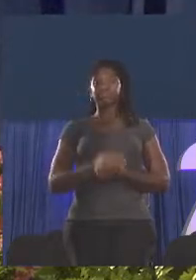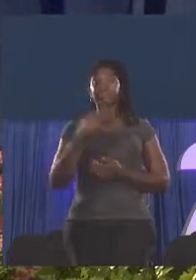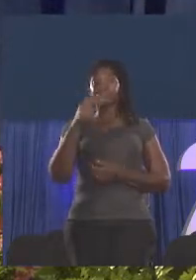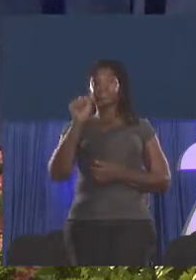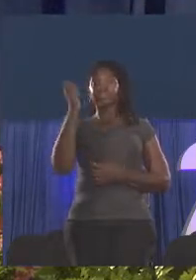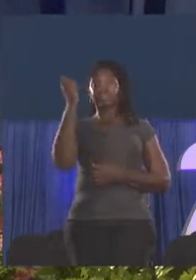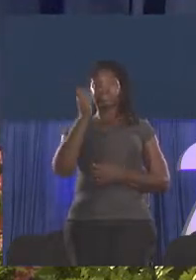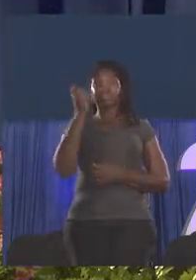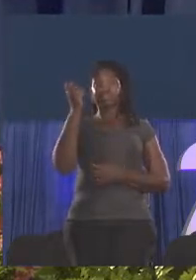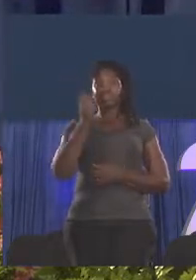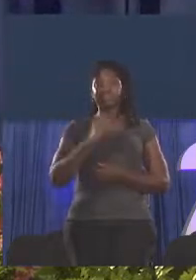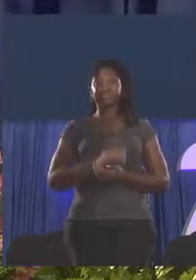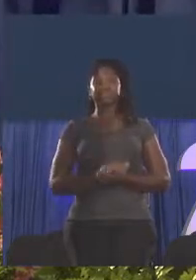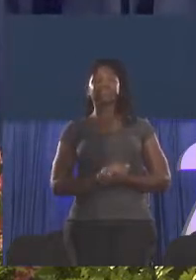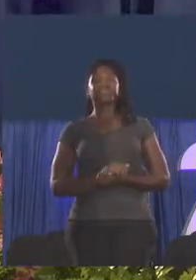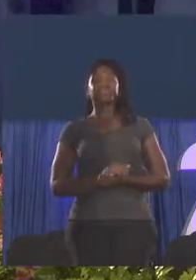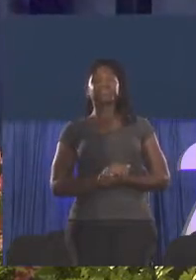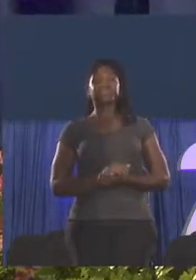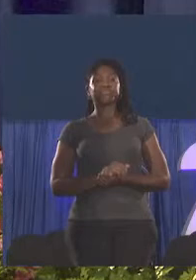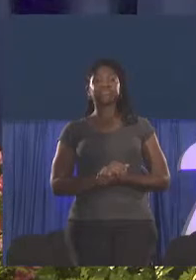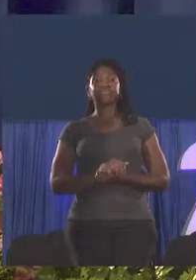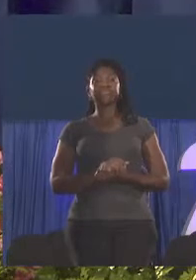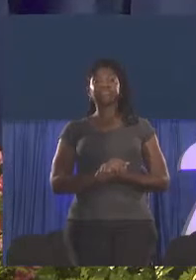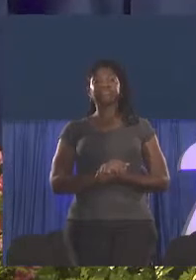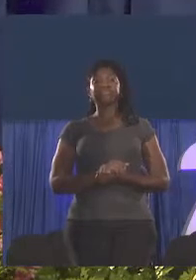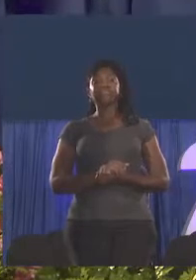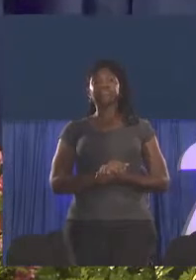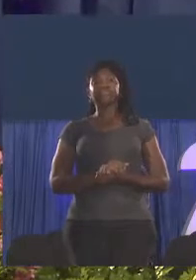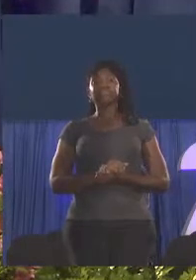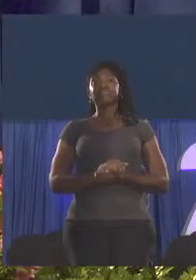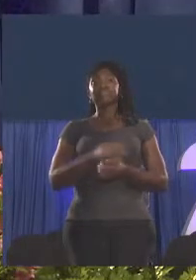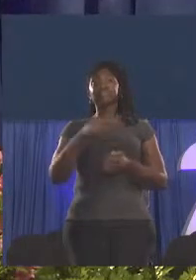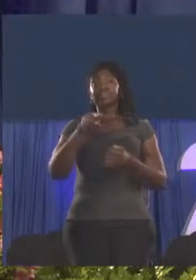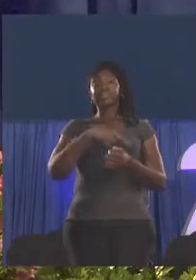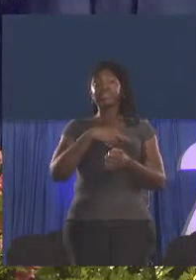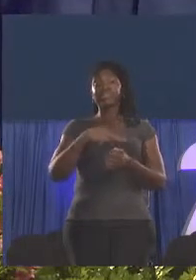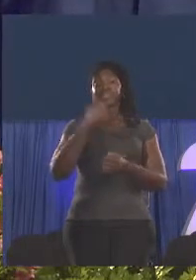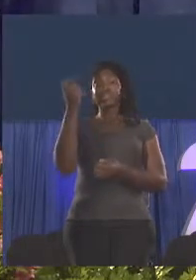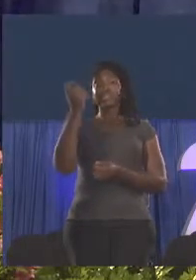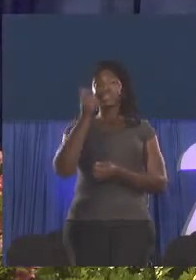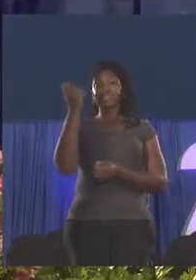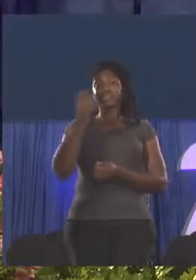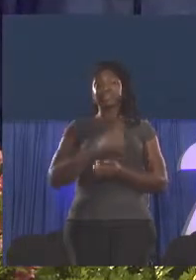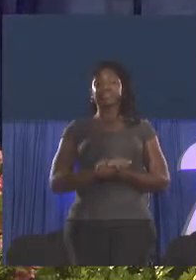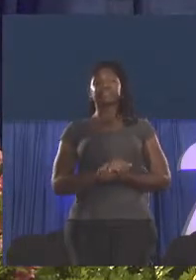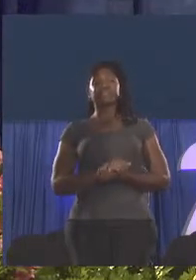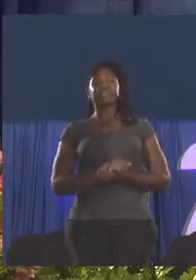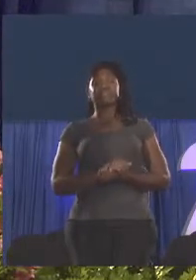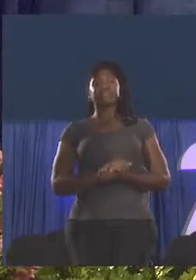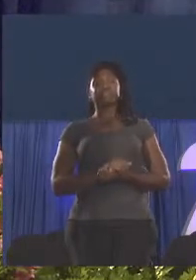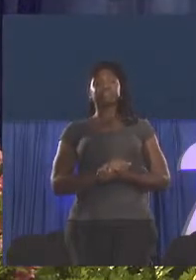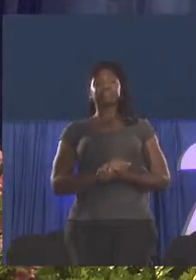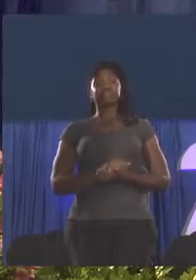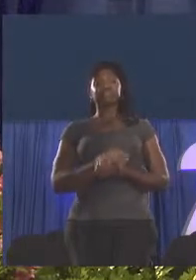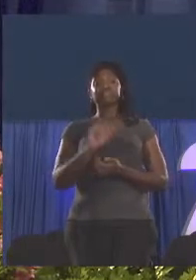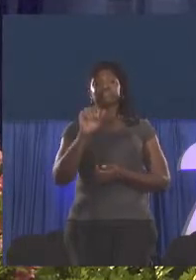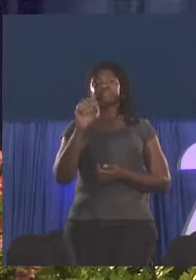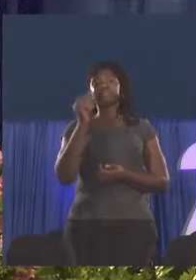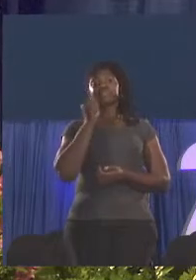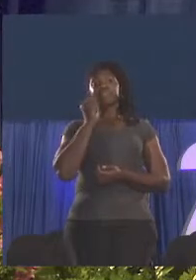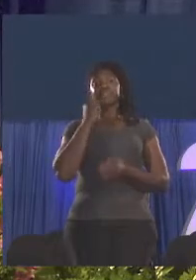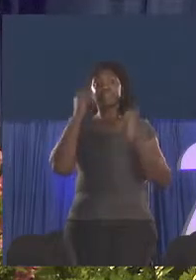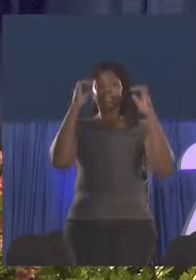Alumni Association Scholarship, G.W. Brackenridge Dance Alumni Scholarship, San Antonio Education Partnership